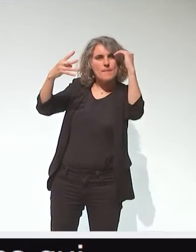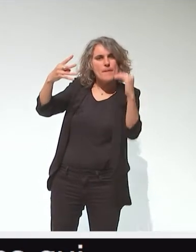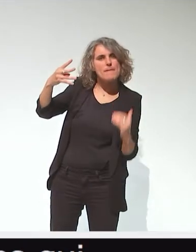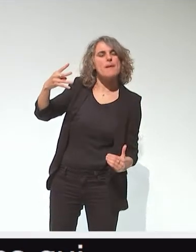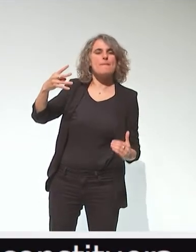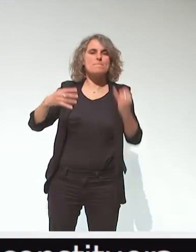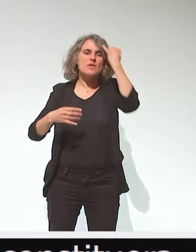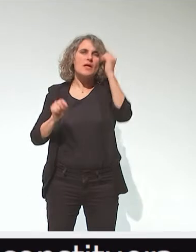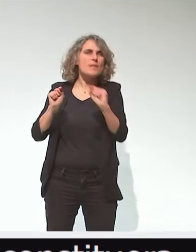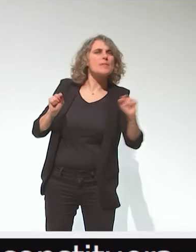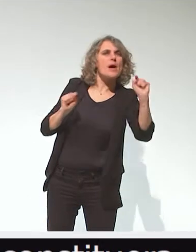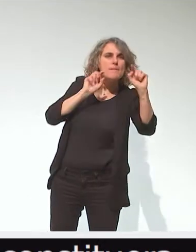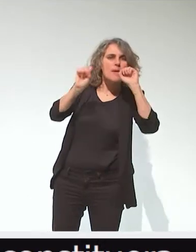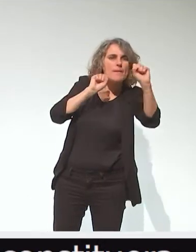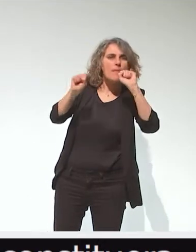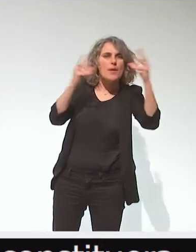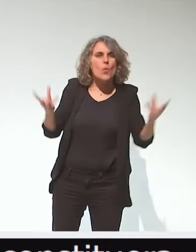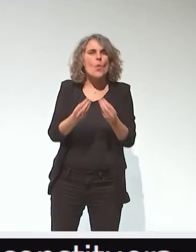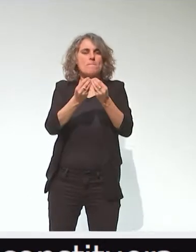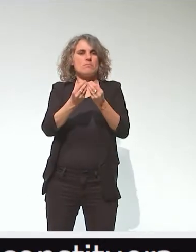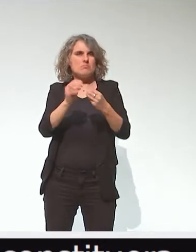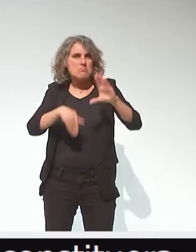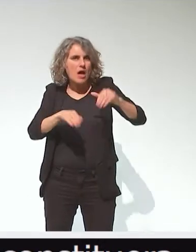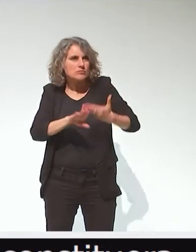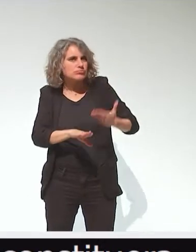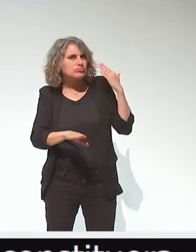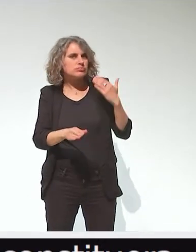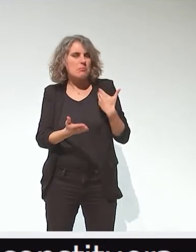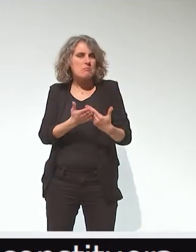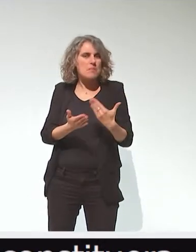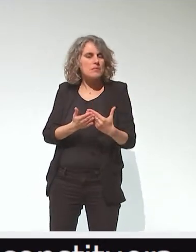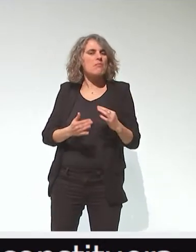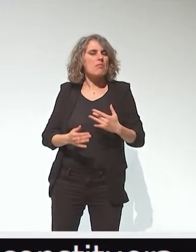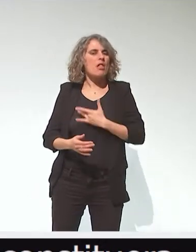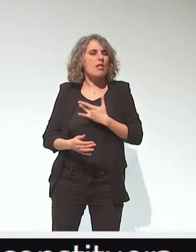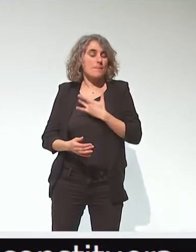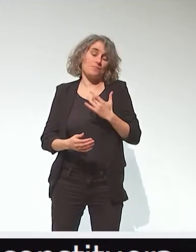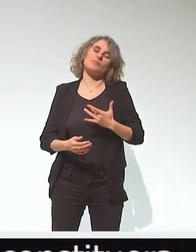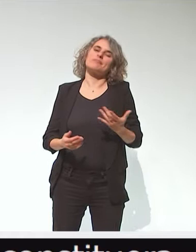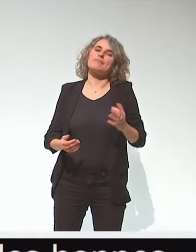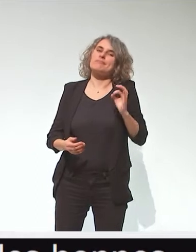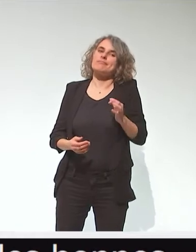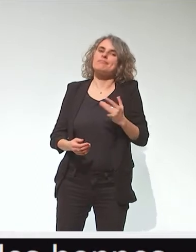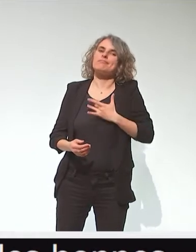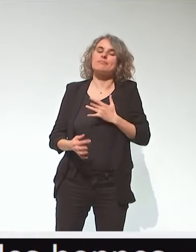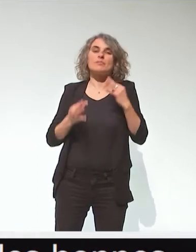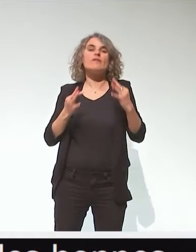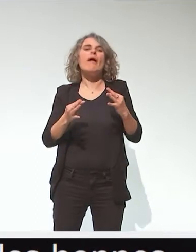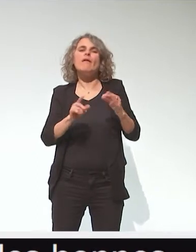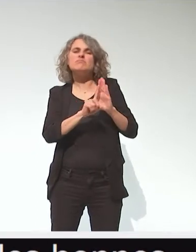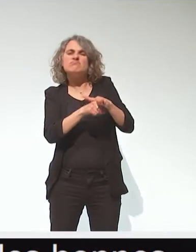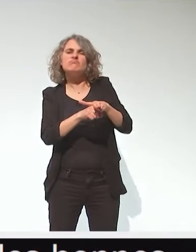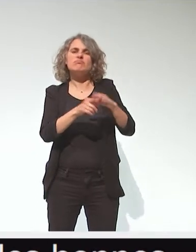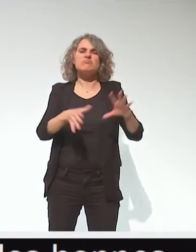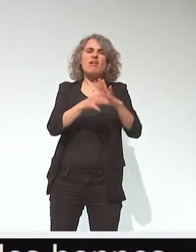good practices to combat the stereotypes, making sure that there are visible approaches for better information,